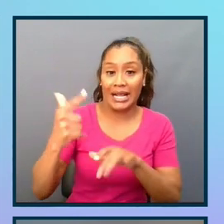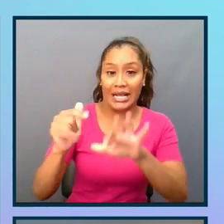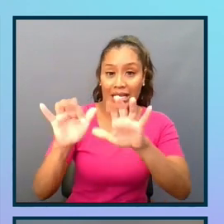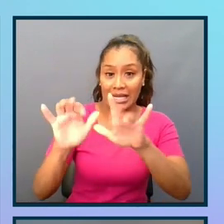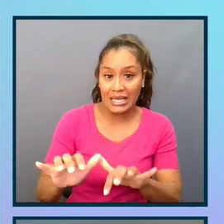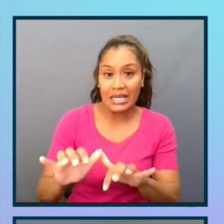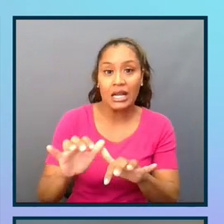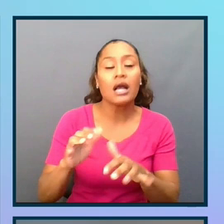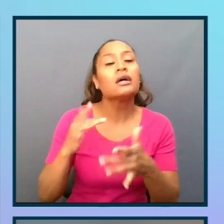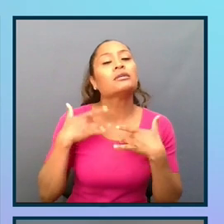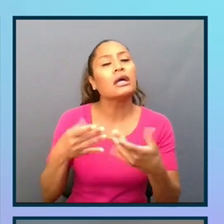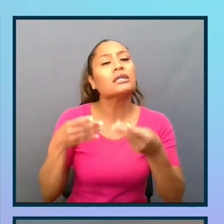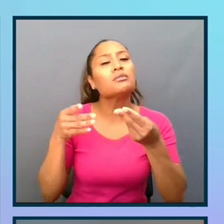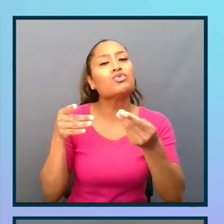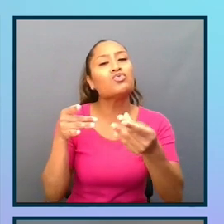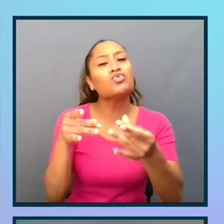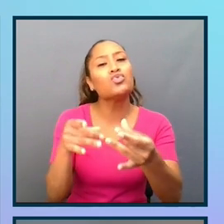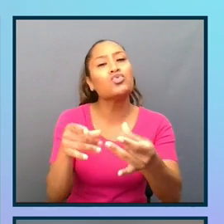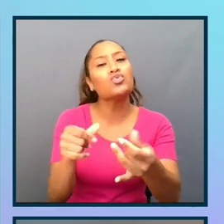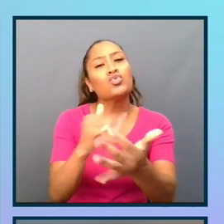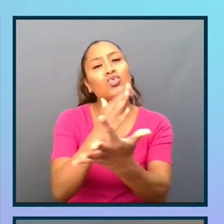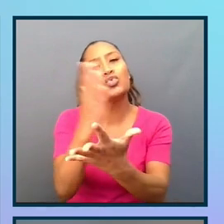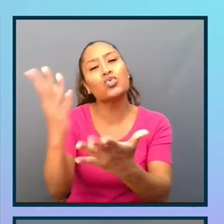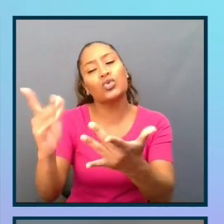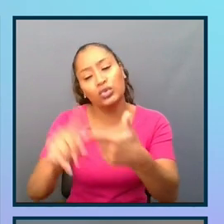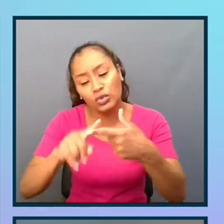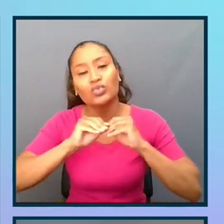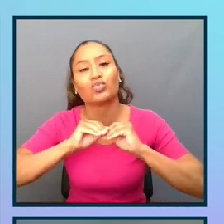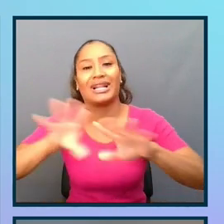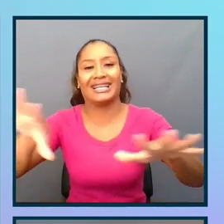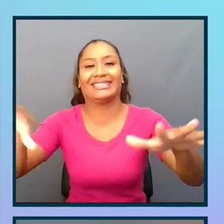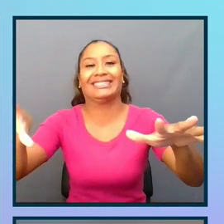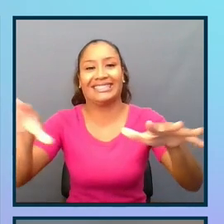going pretty smoothly all the way up to the release of the component.